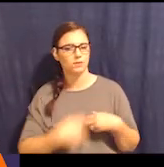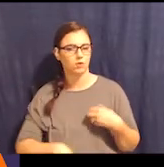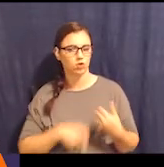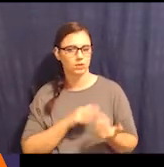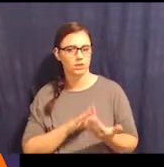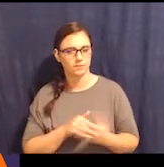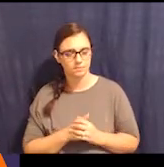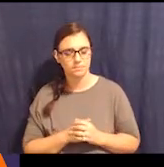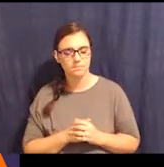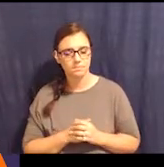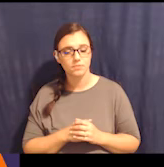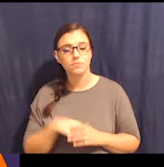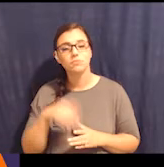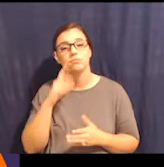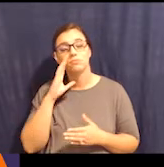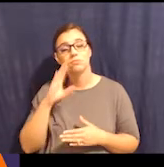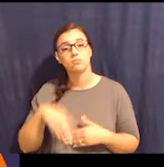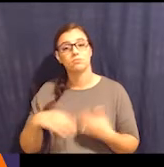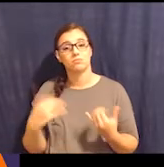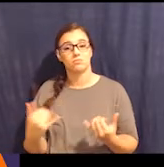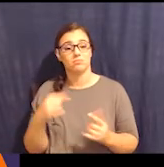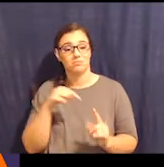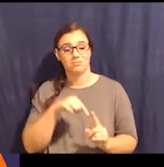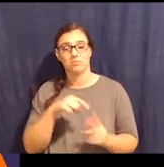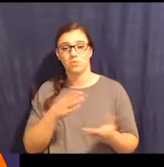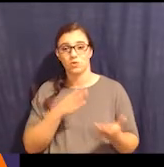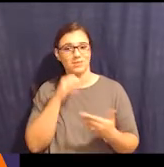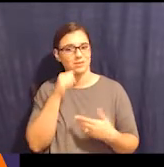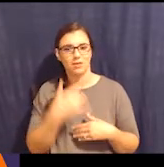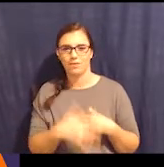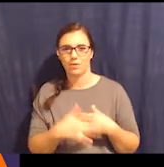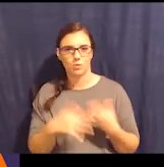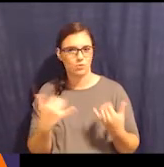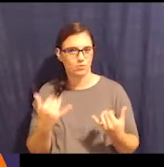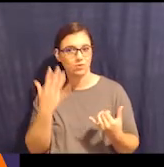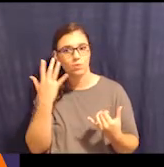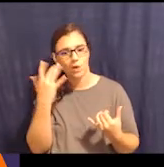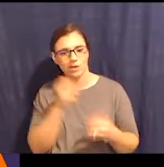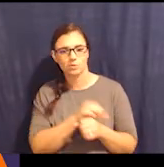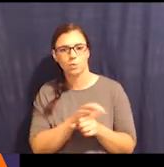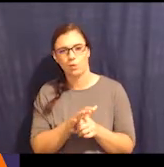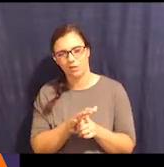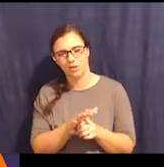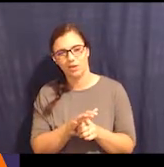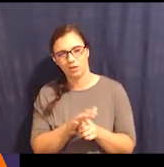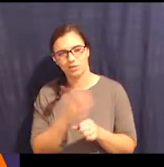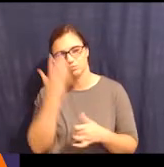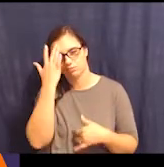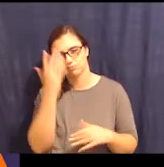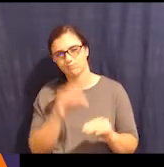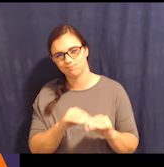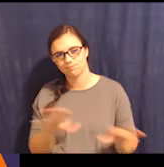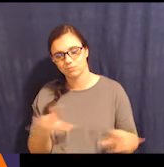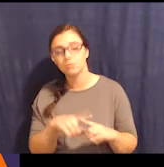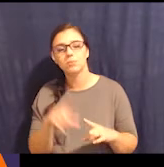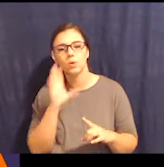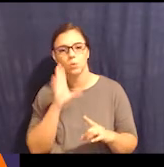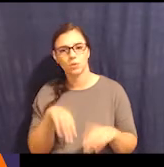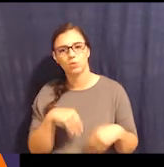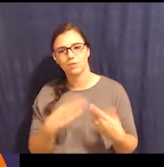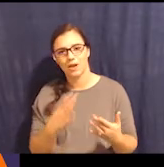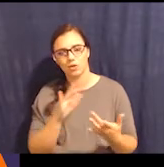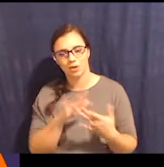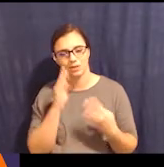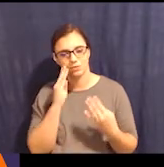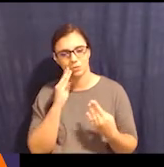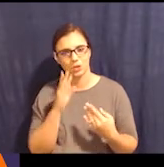not available because of the COVID-19 pandemic, but we will provide contact information at the conclusion of this presentation for